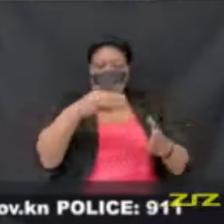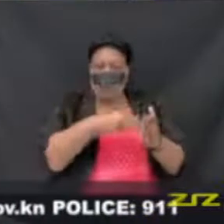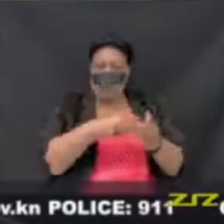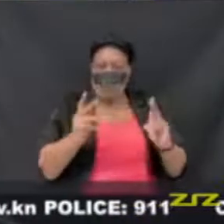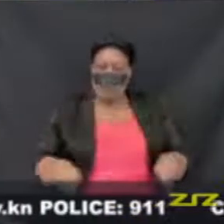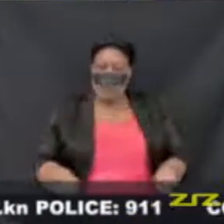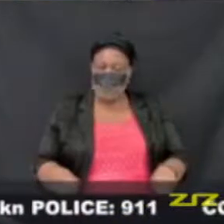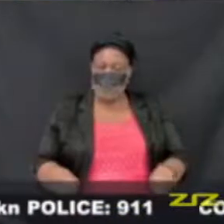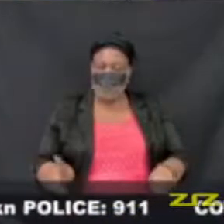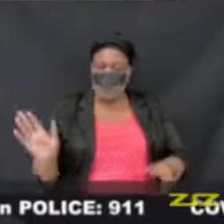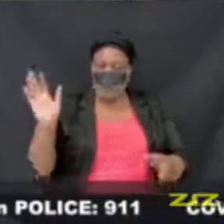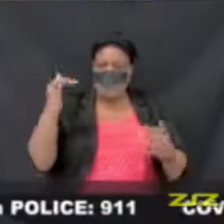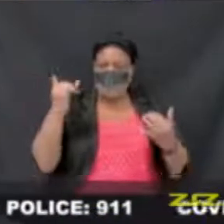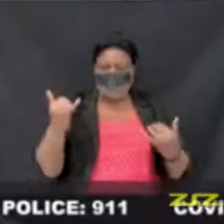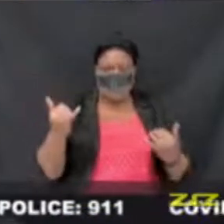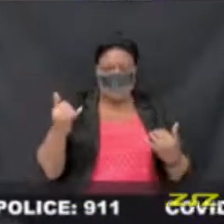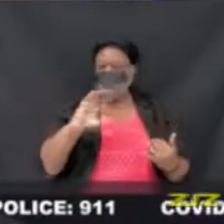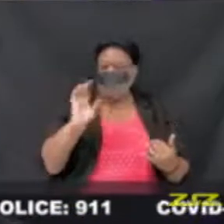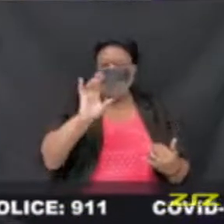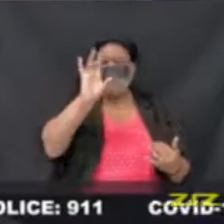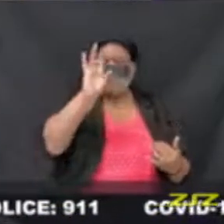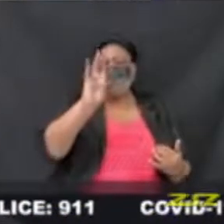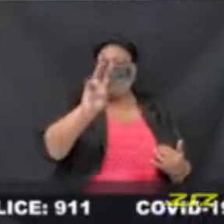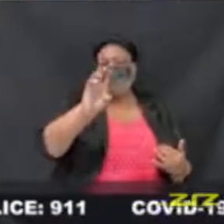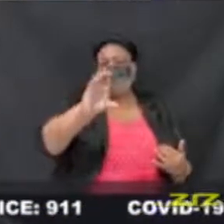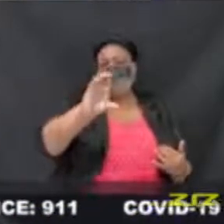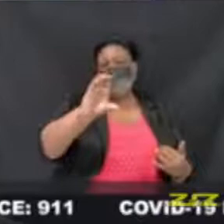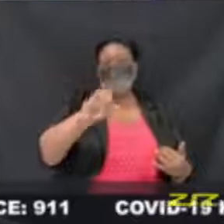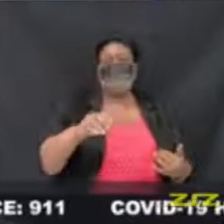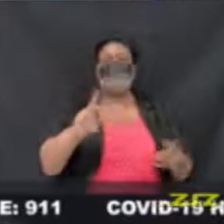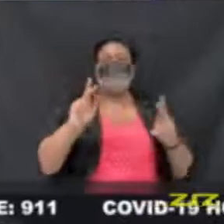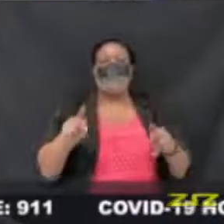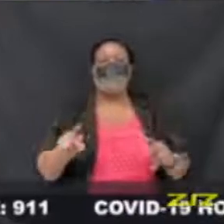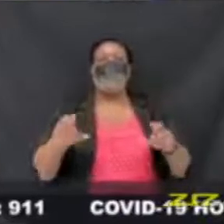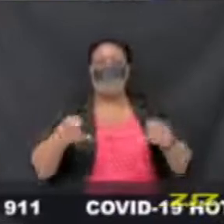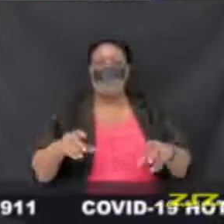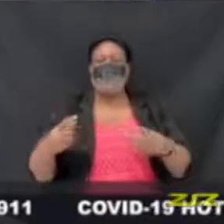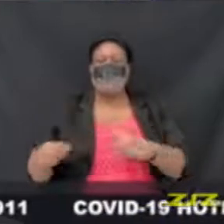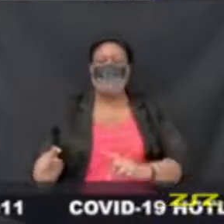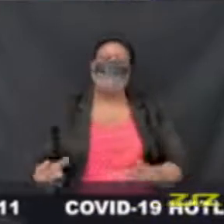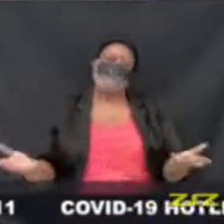significantly reduced, and so those events should be fairly safe.